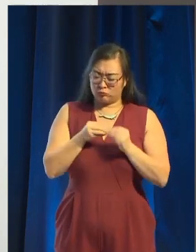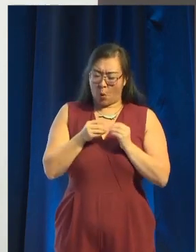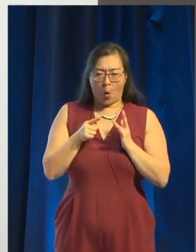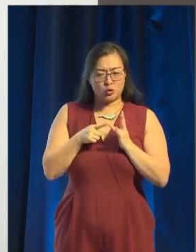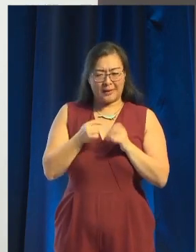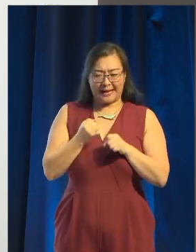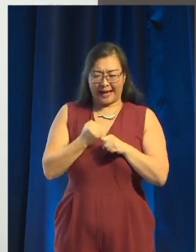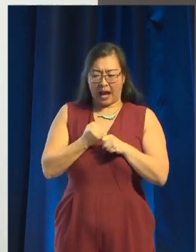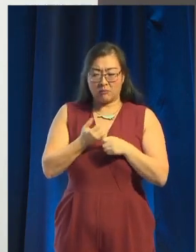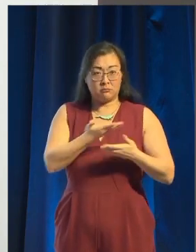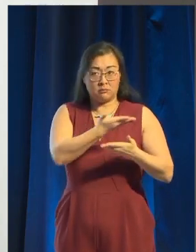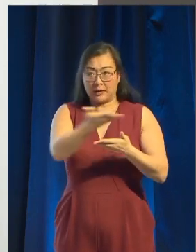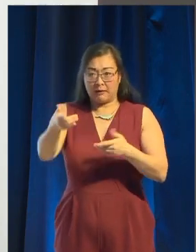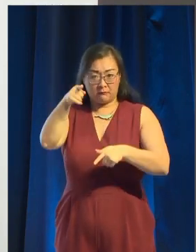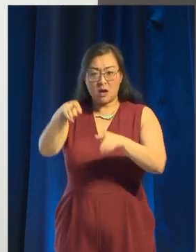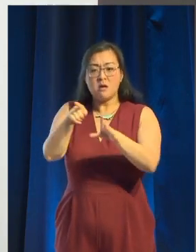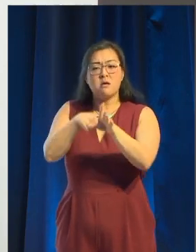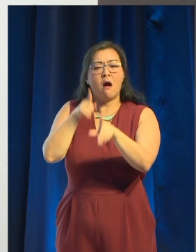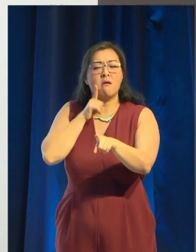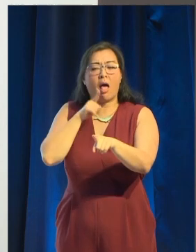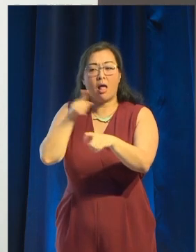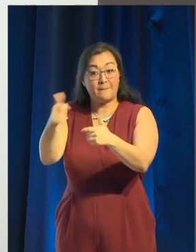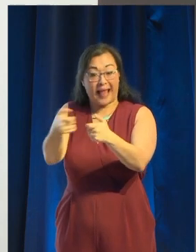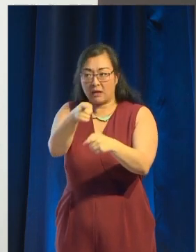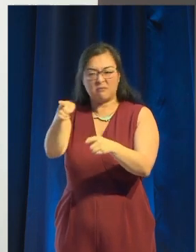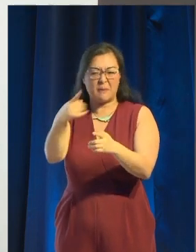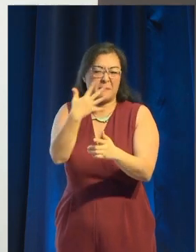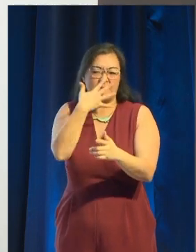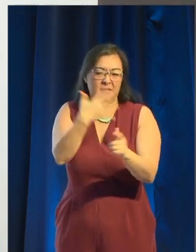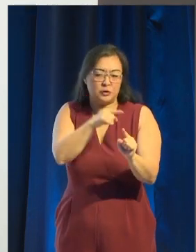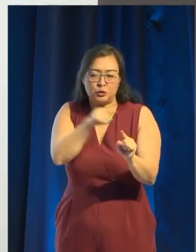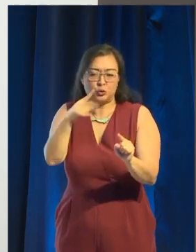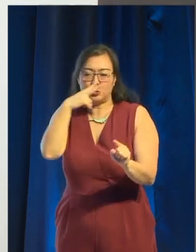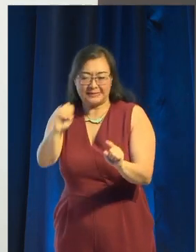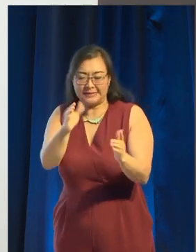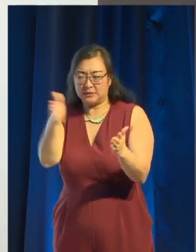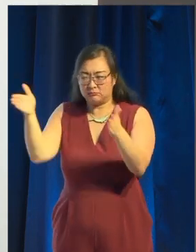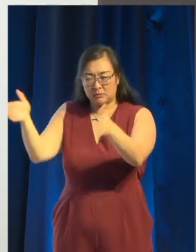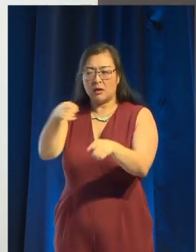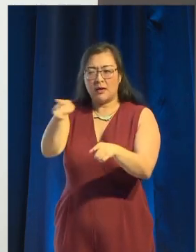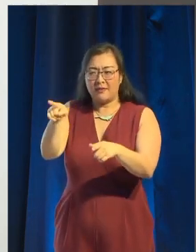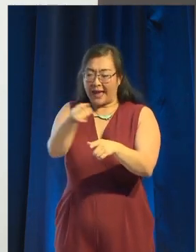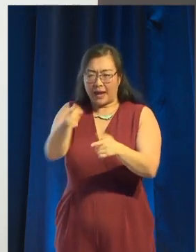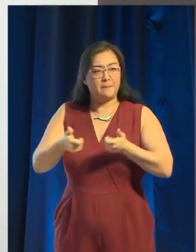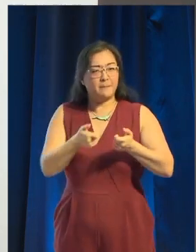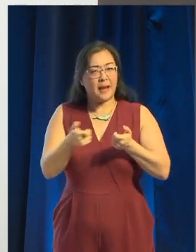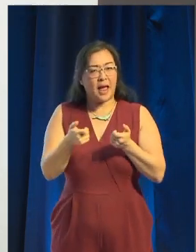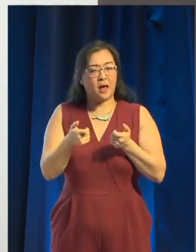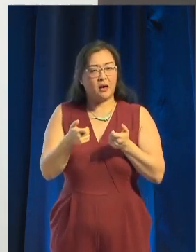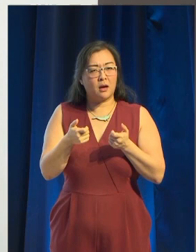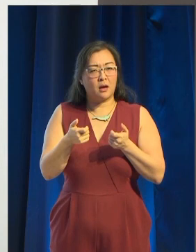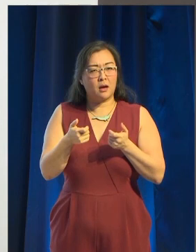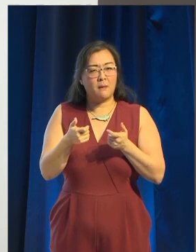by young girls, often 15, 20 years maybe, without compelling them into